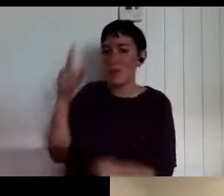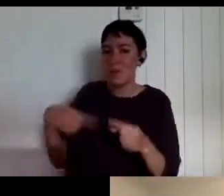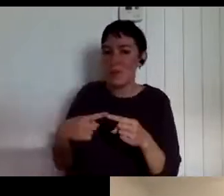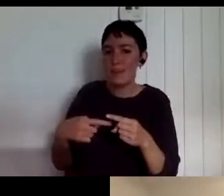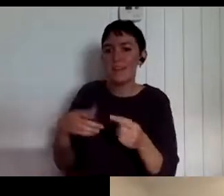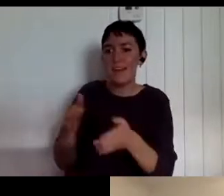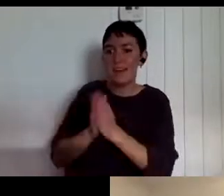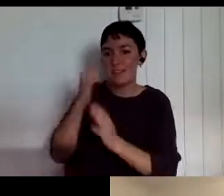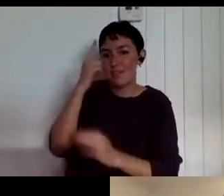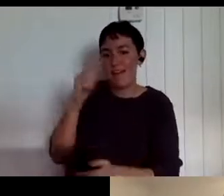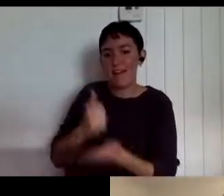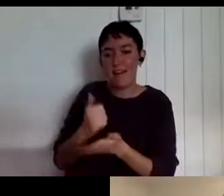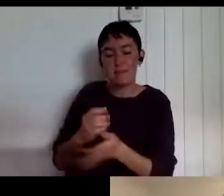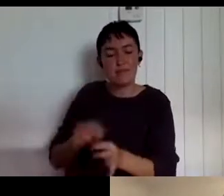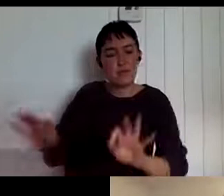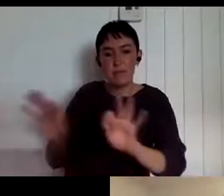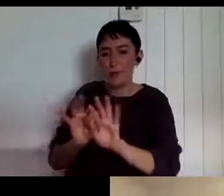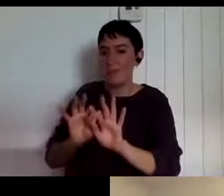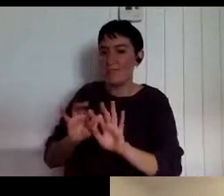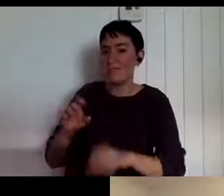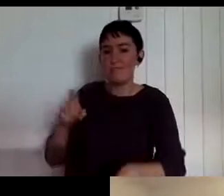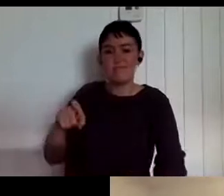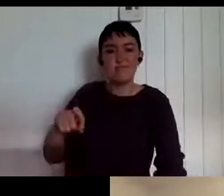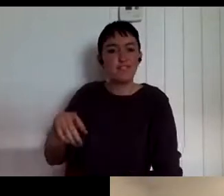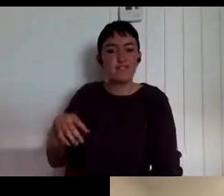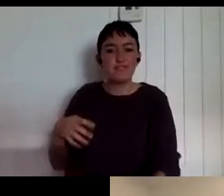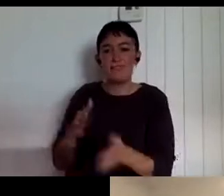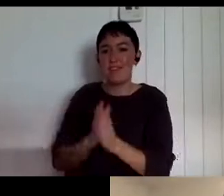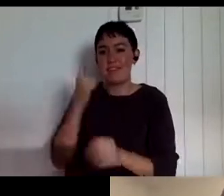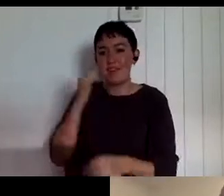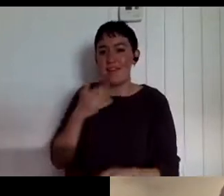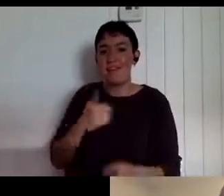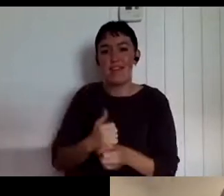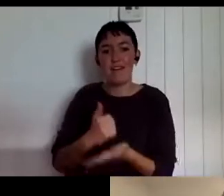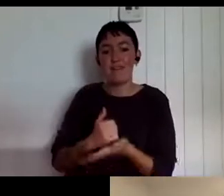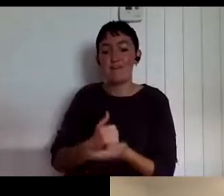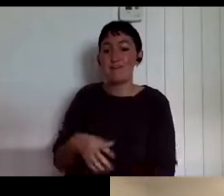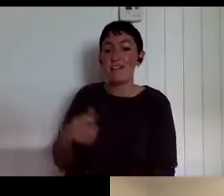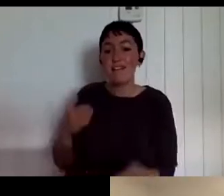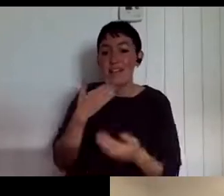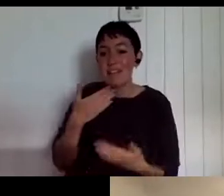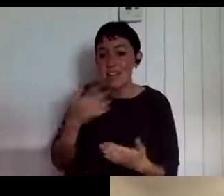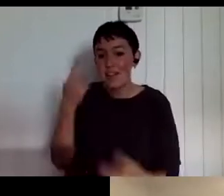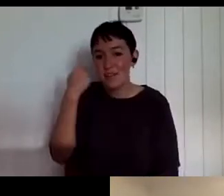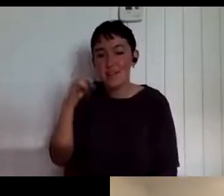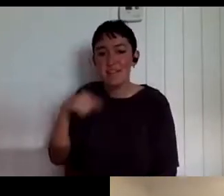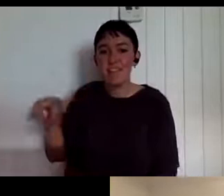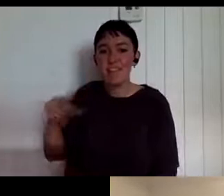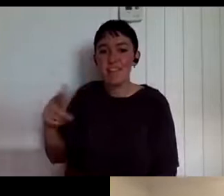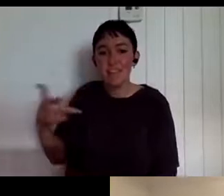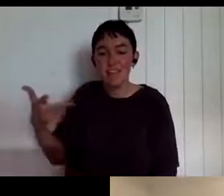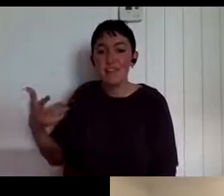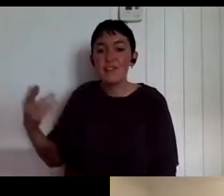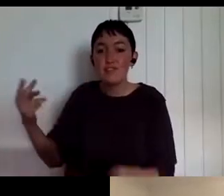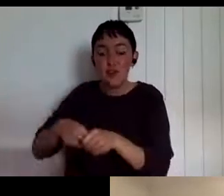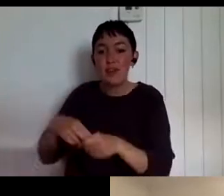it, the better. Awesome. Well, thank all three of you for joining us today. Kay, thank you for interpreting. We really appreciate it. I hope you all learned something. I learned a